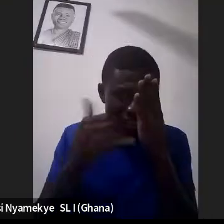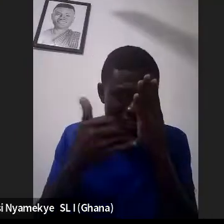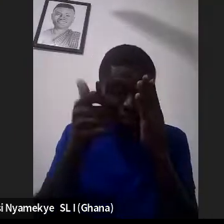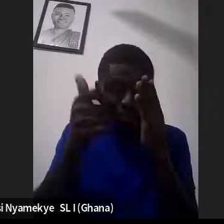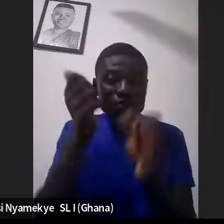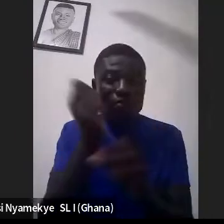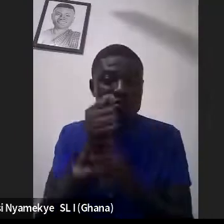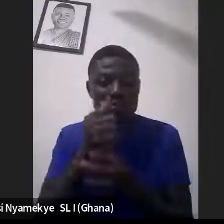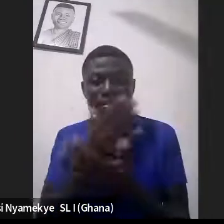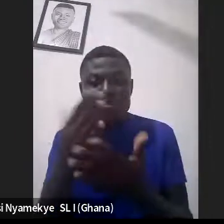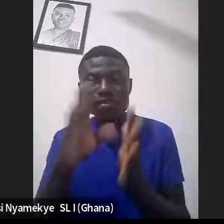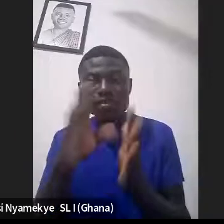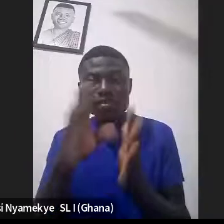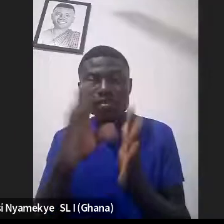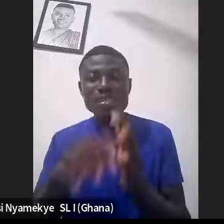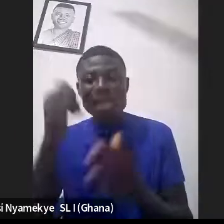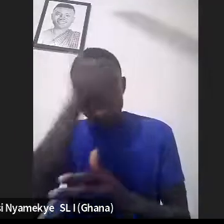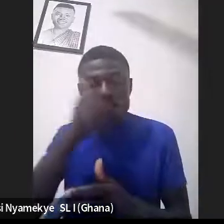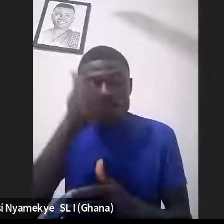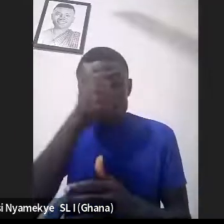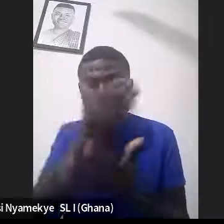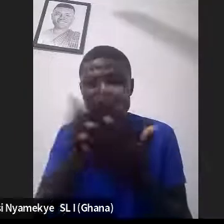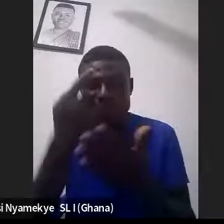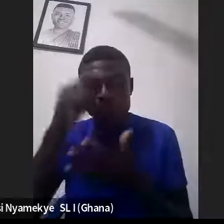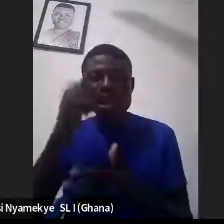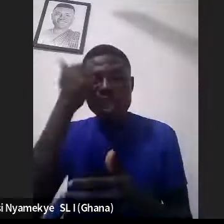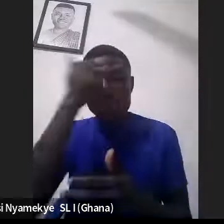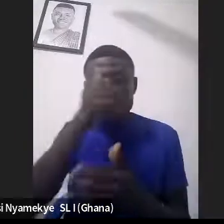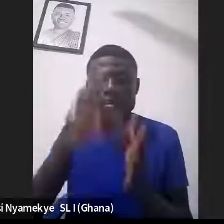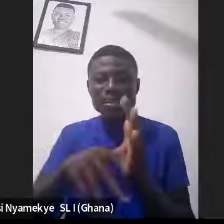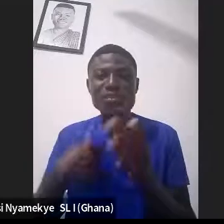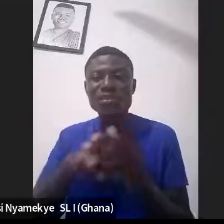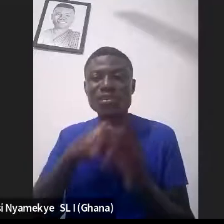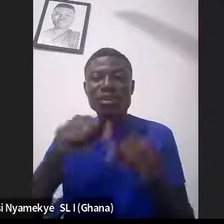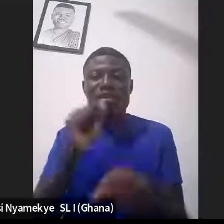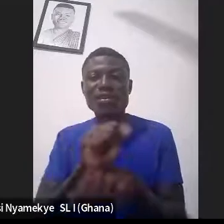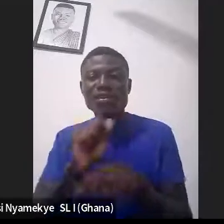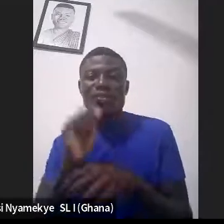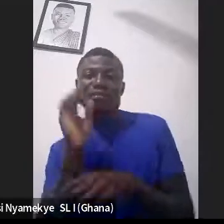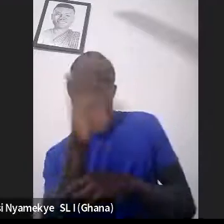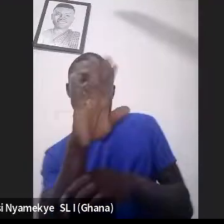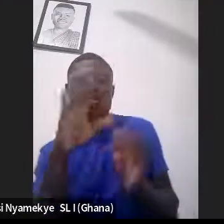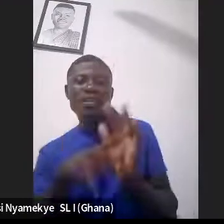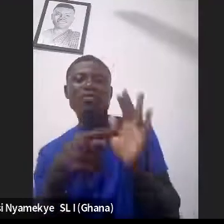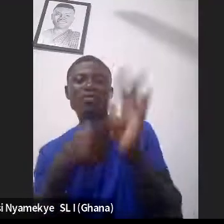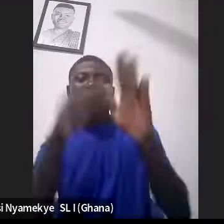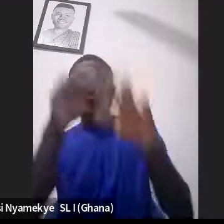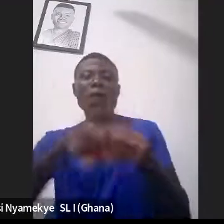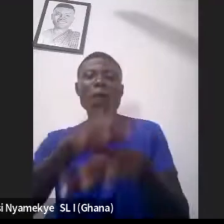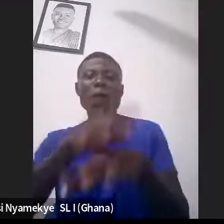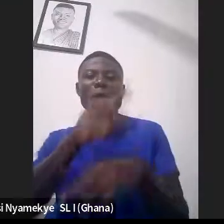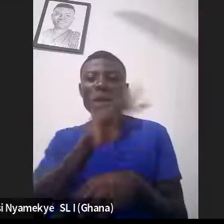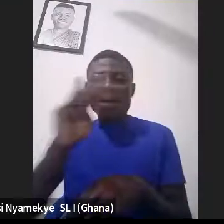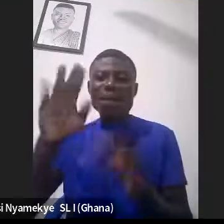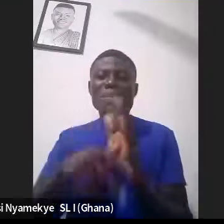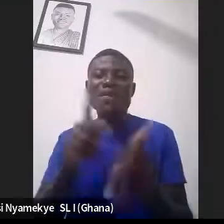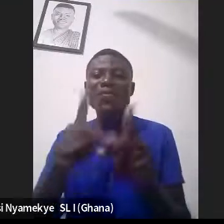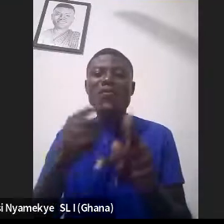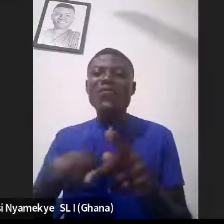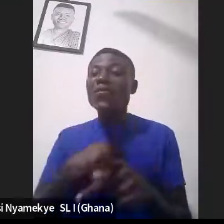the African Dyslexia Organization logo, so that we can also display it on our website. I mean, hey, no pressure.